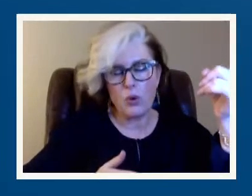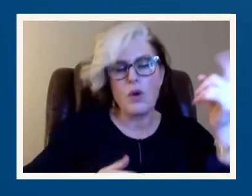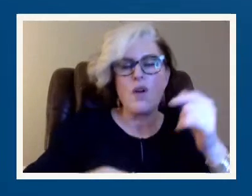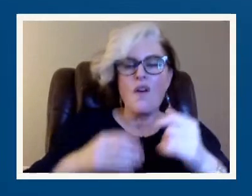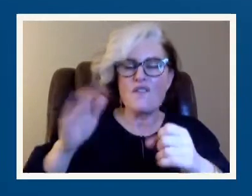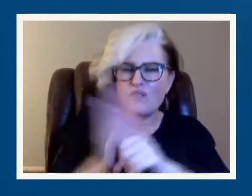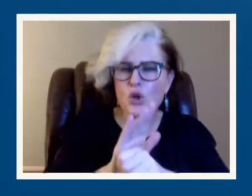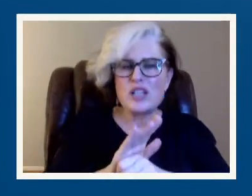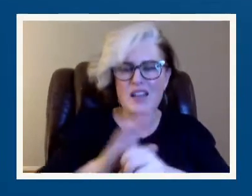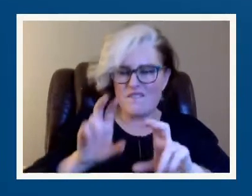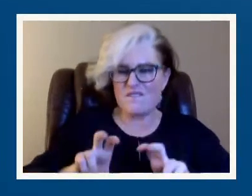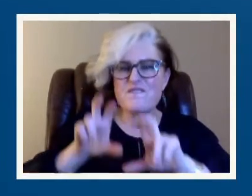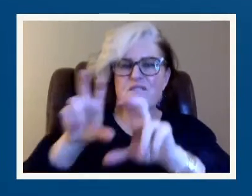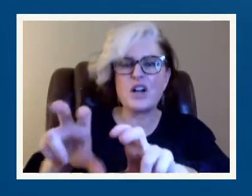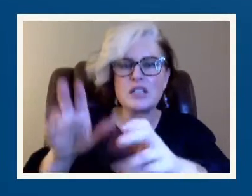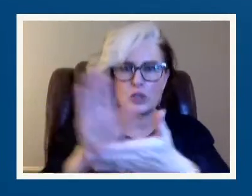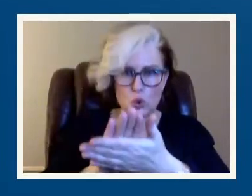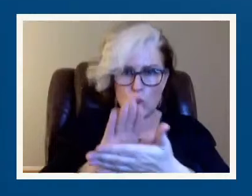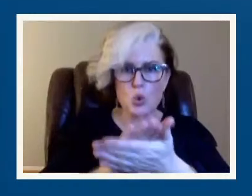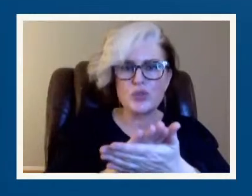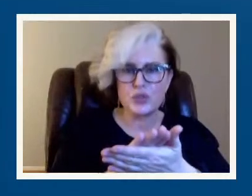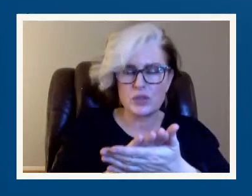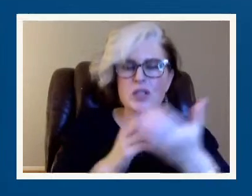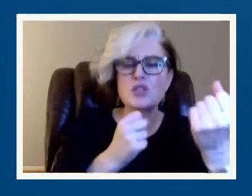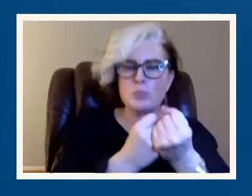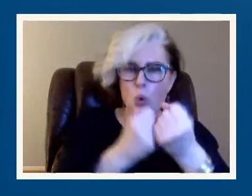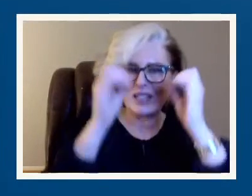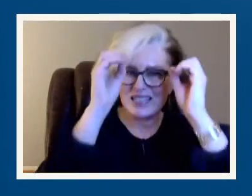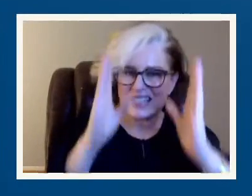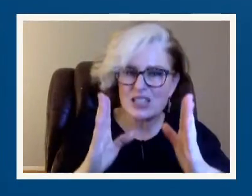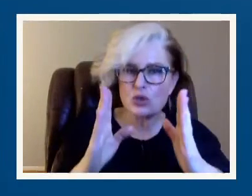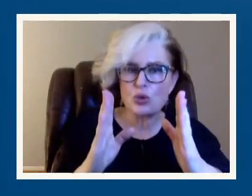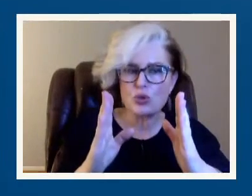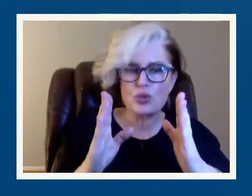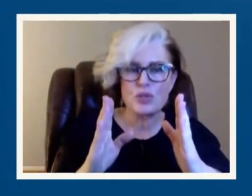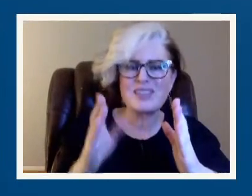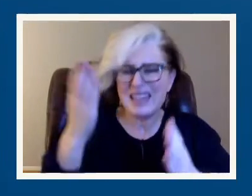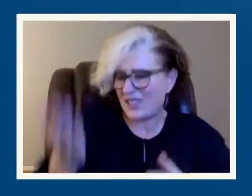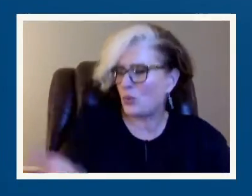our schools, supporting our teachers. That's who Josh is.